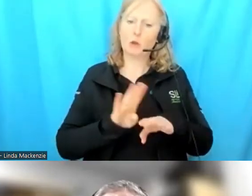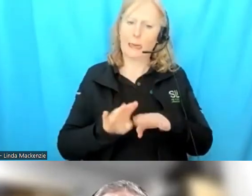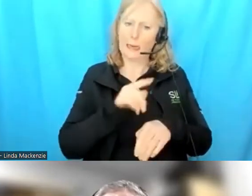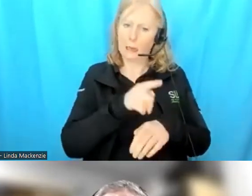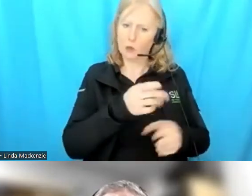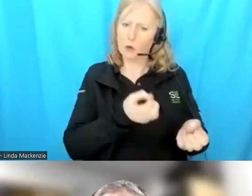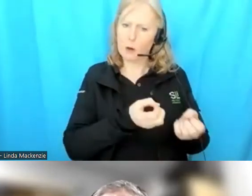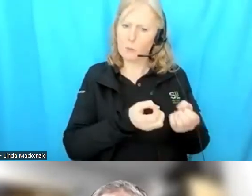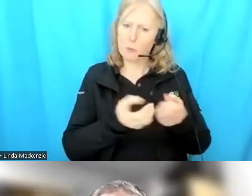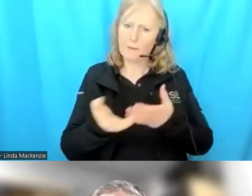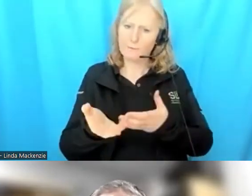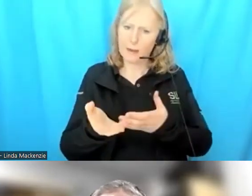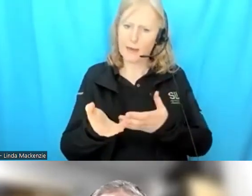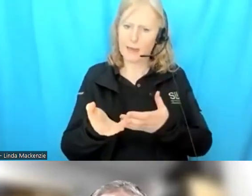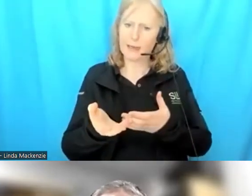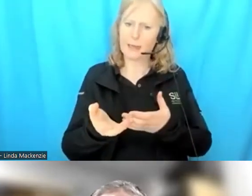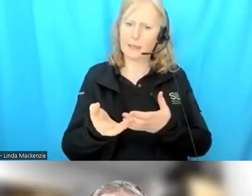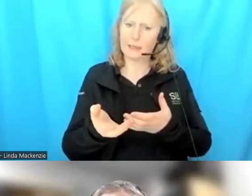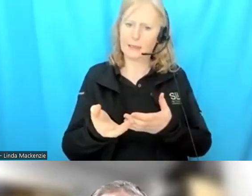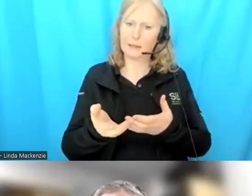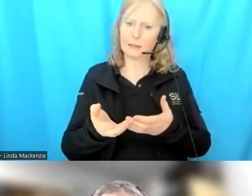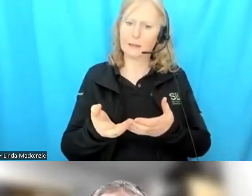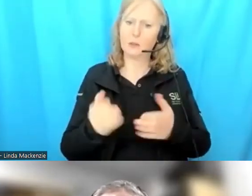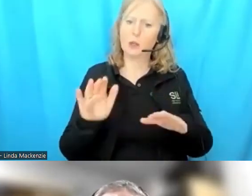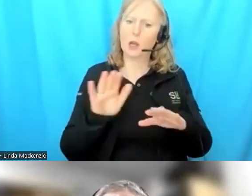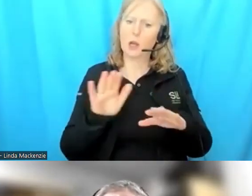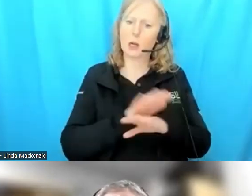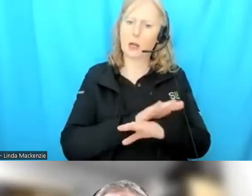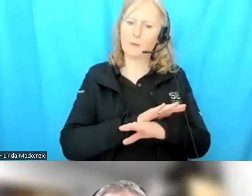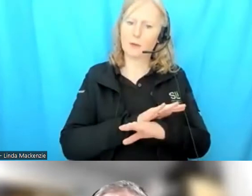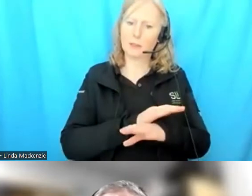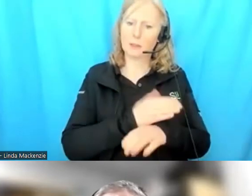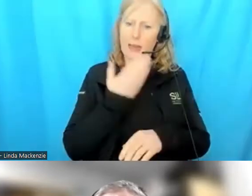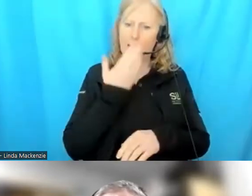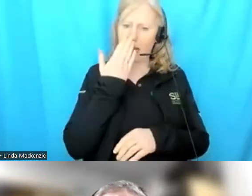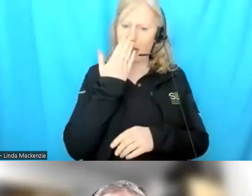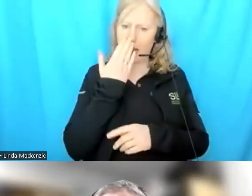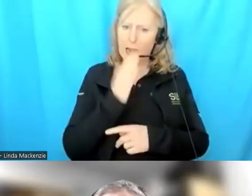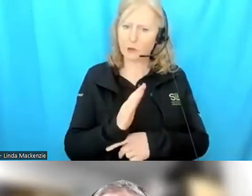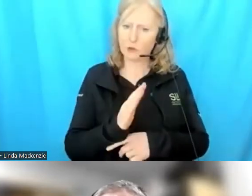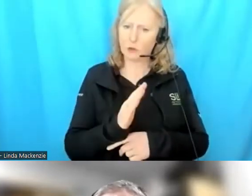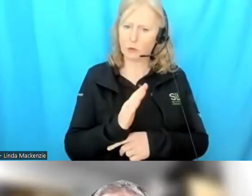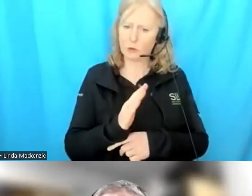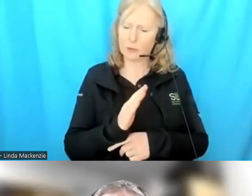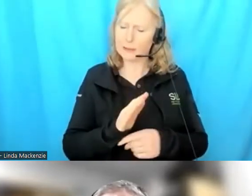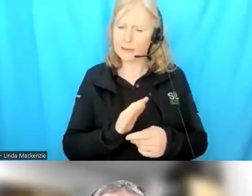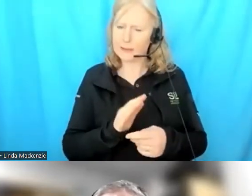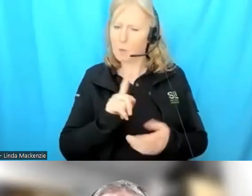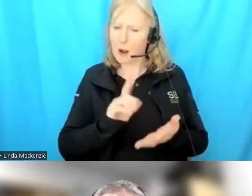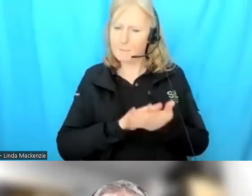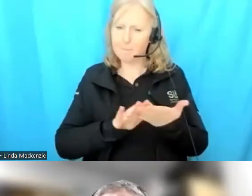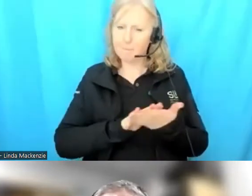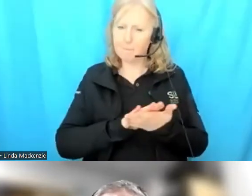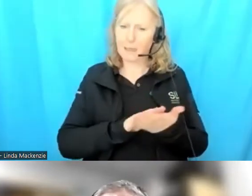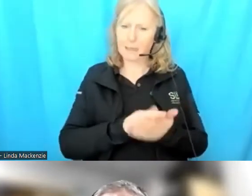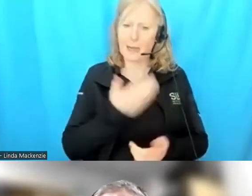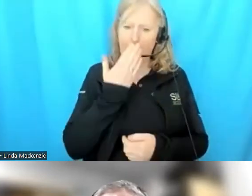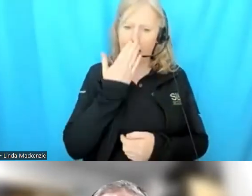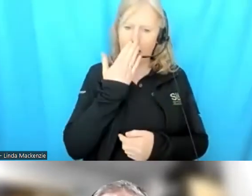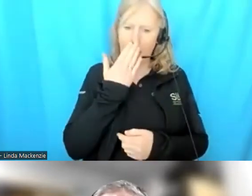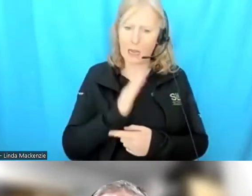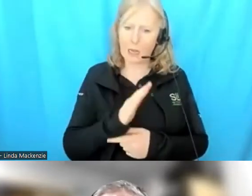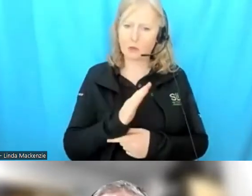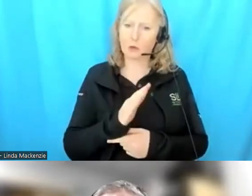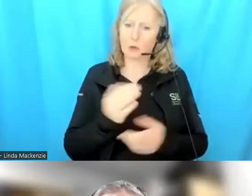providing that basically covers attitudes? And when I say attitudes, I'm talking about the attitude